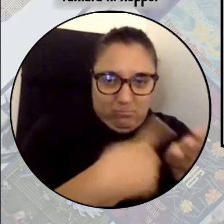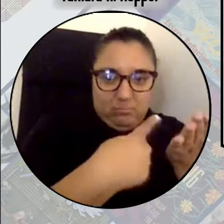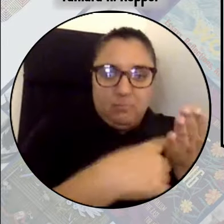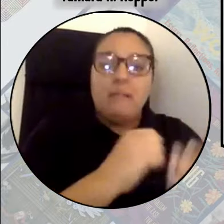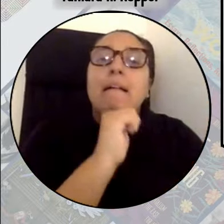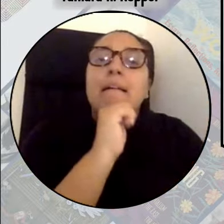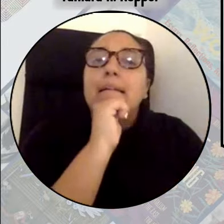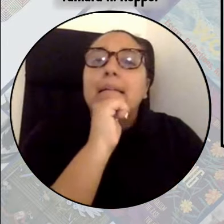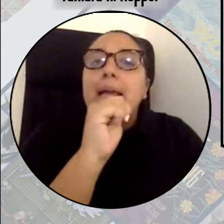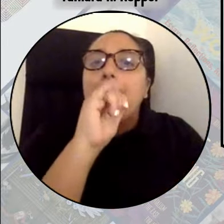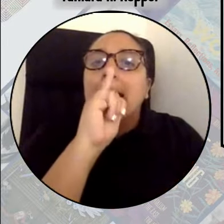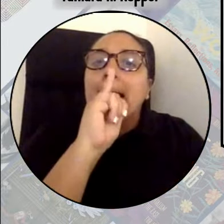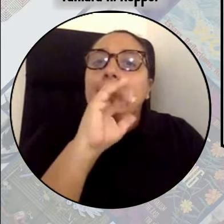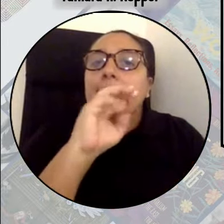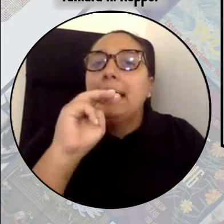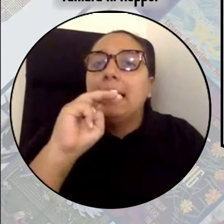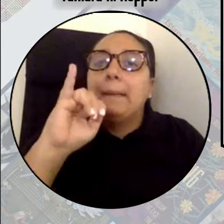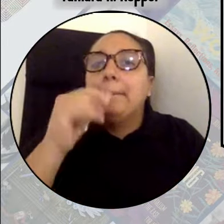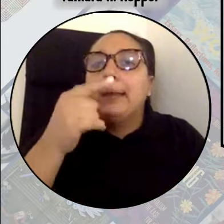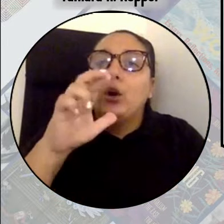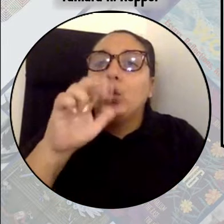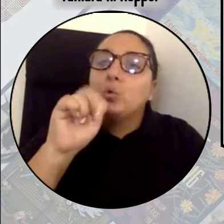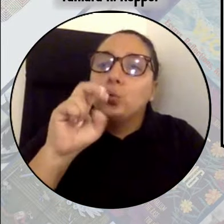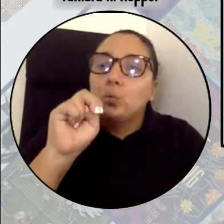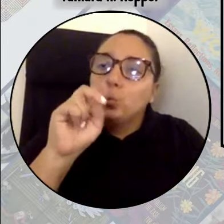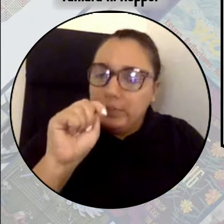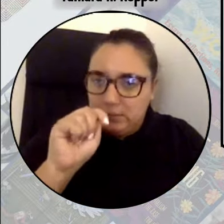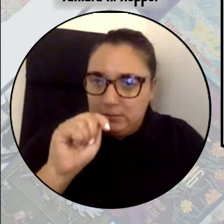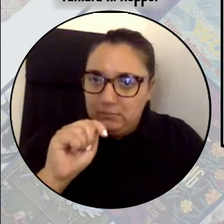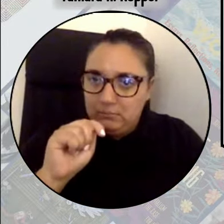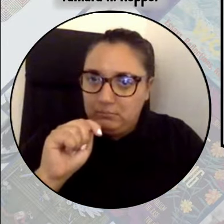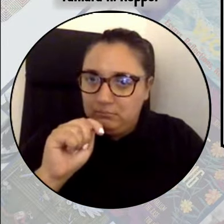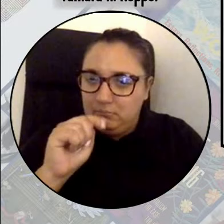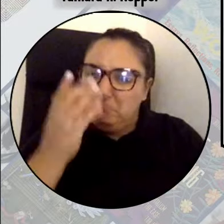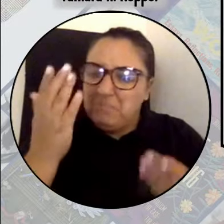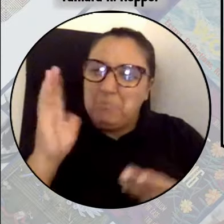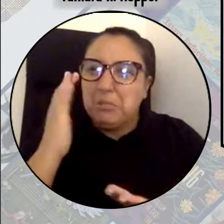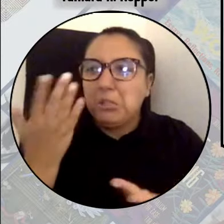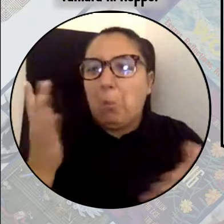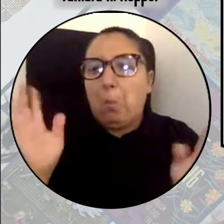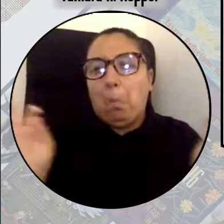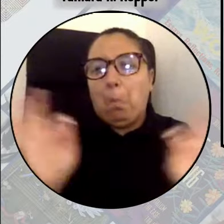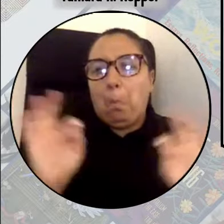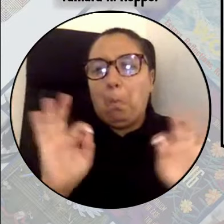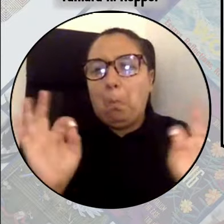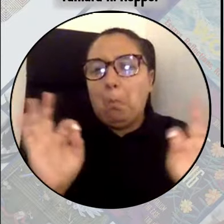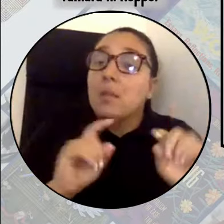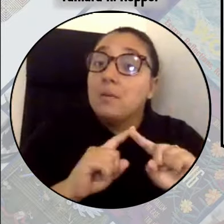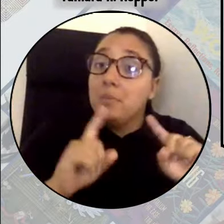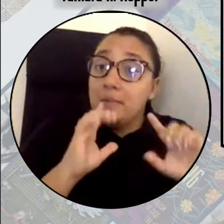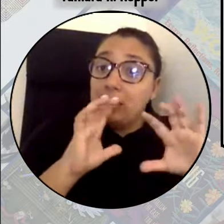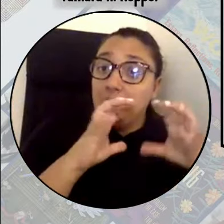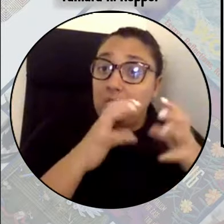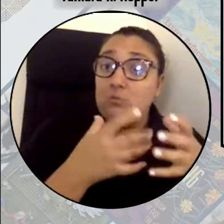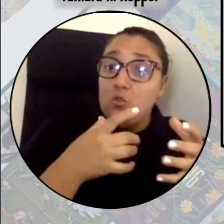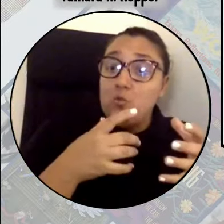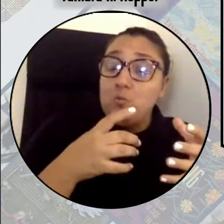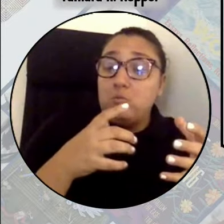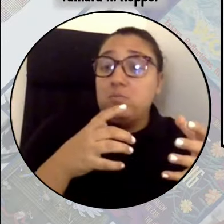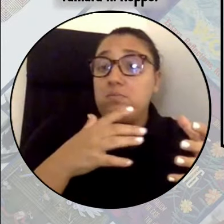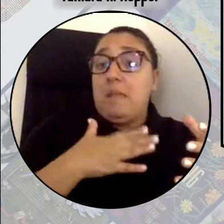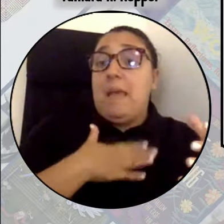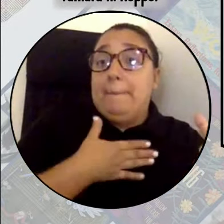sound a little strange, like what's a non-immigrant, but it's actually kind of a category of admission. And it's basically